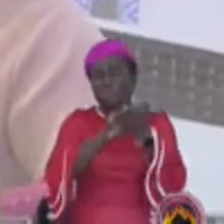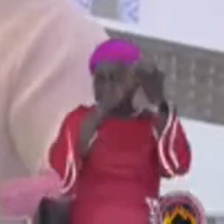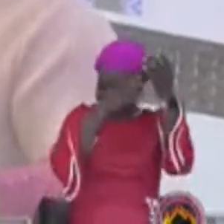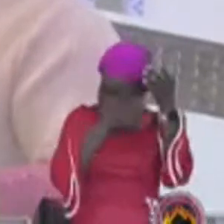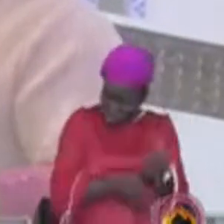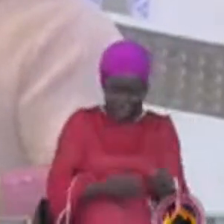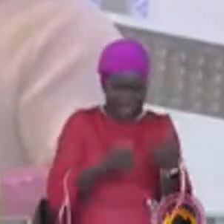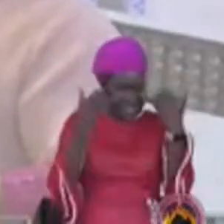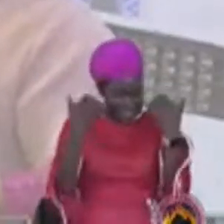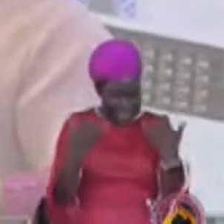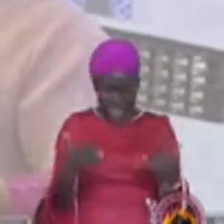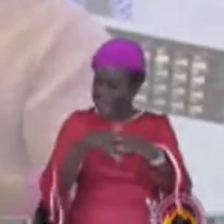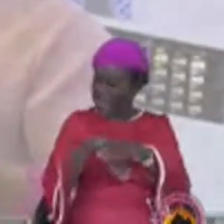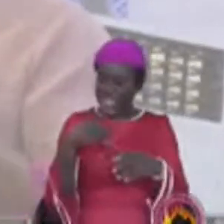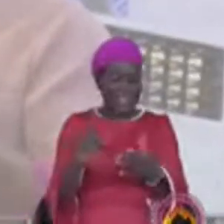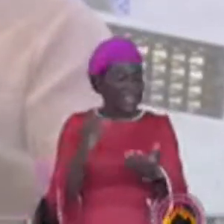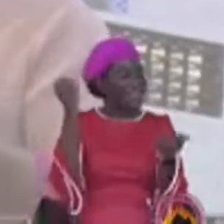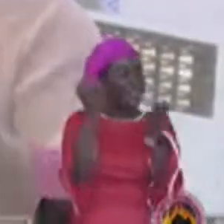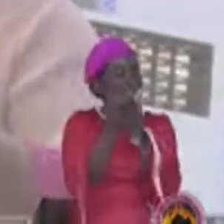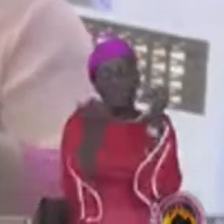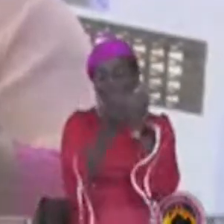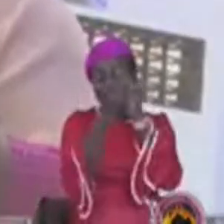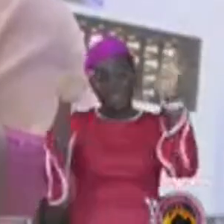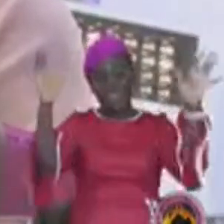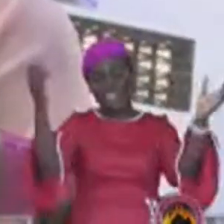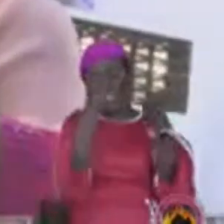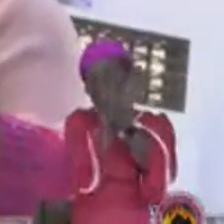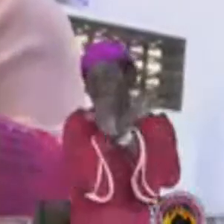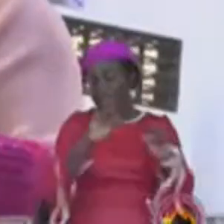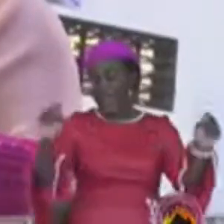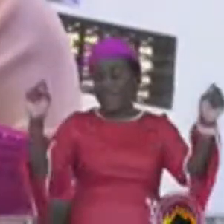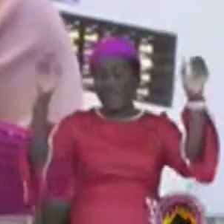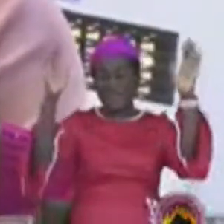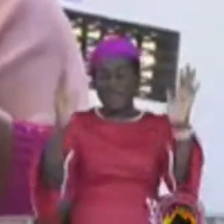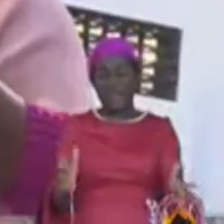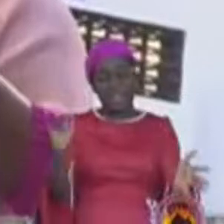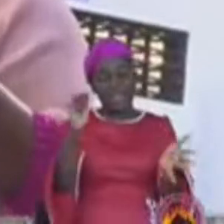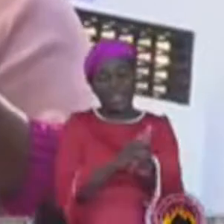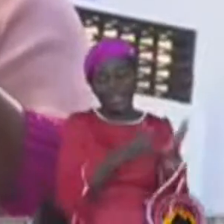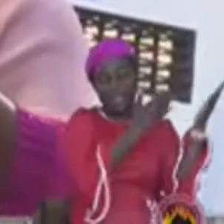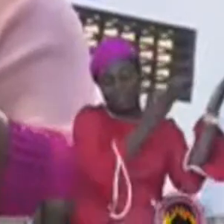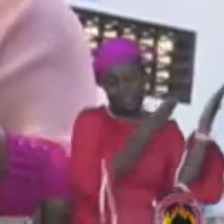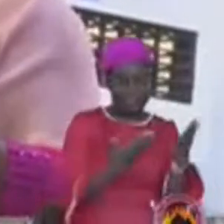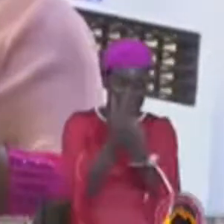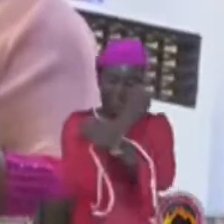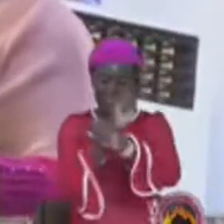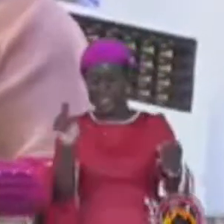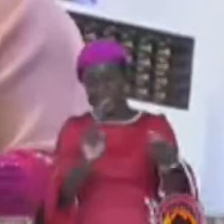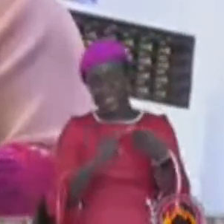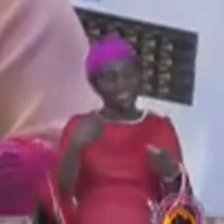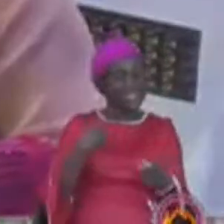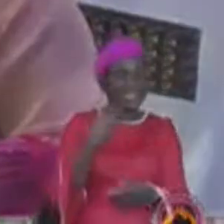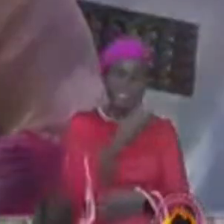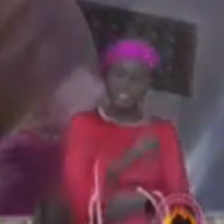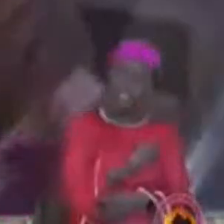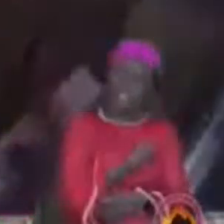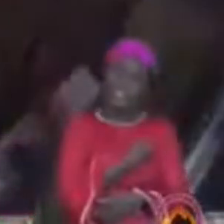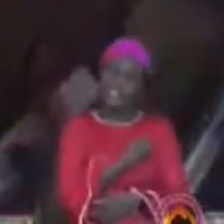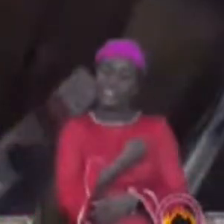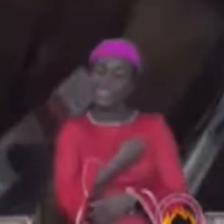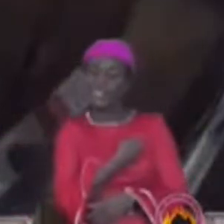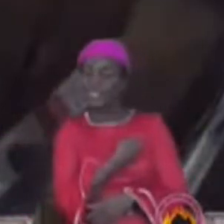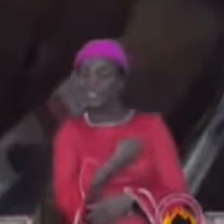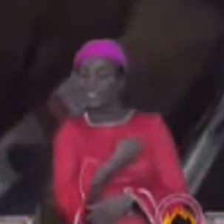Trust now in the crucified Savior. Glad message for you and for me.